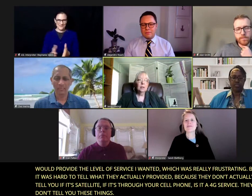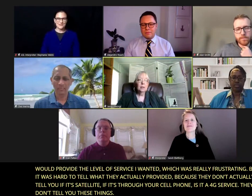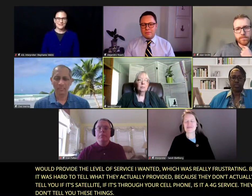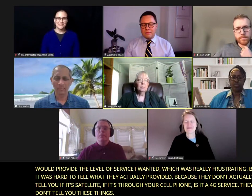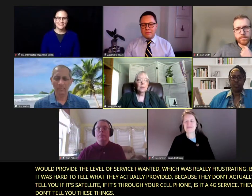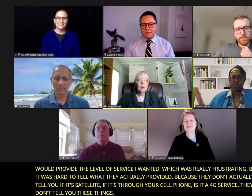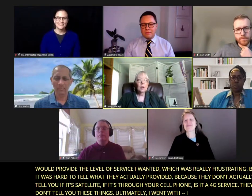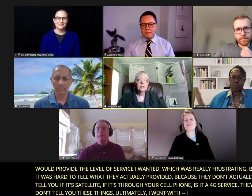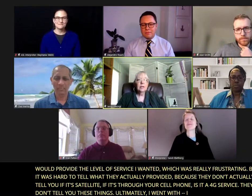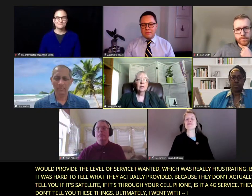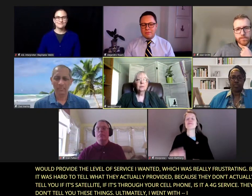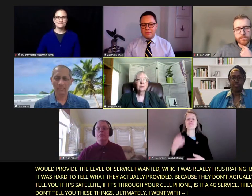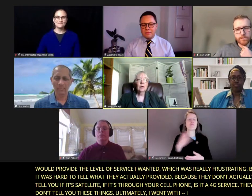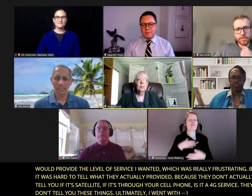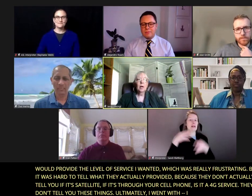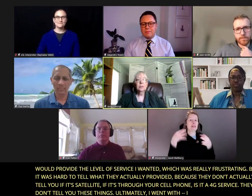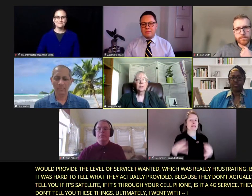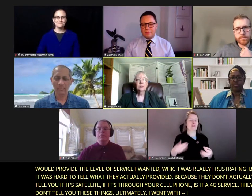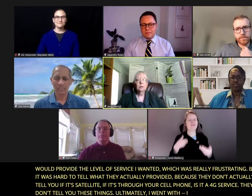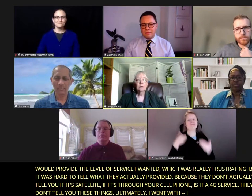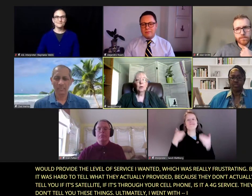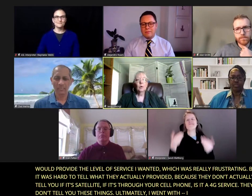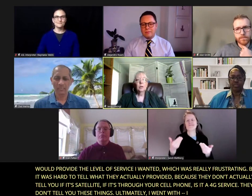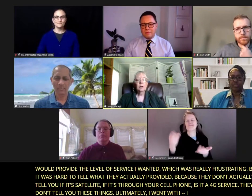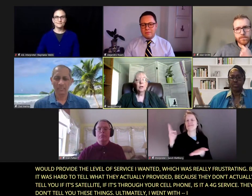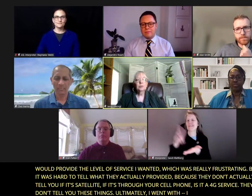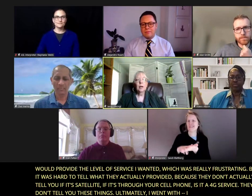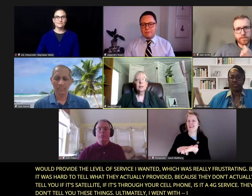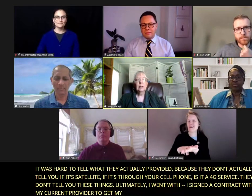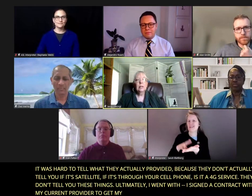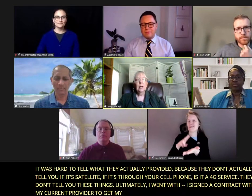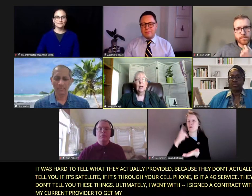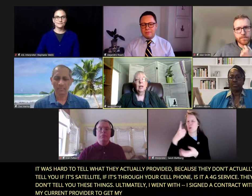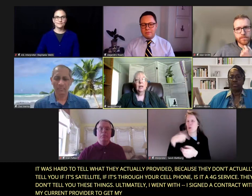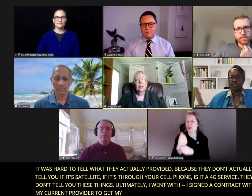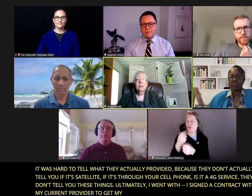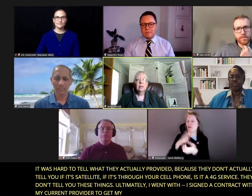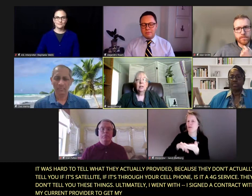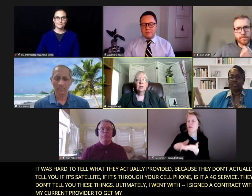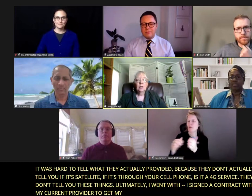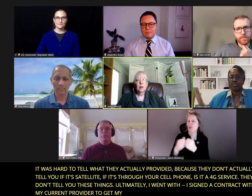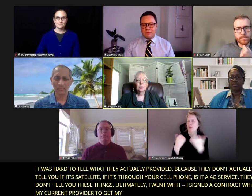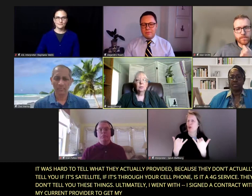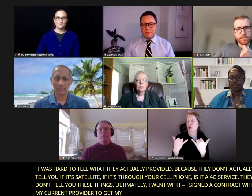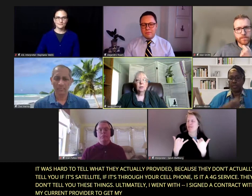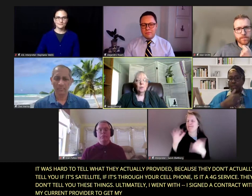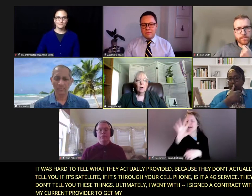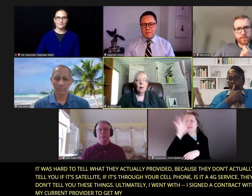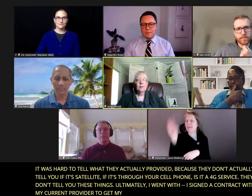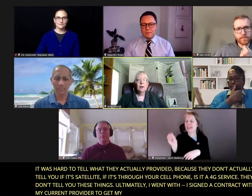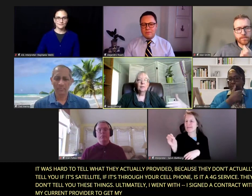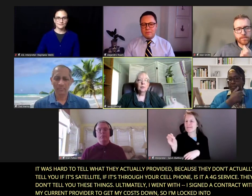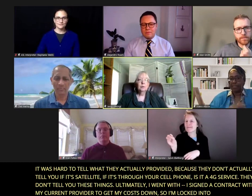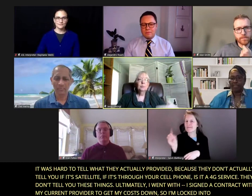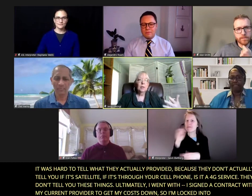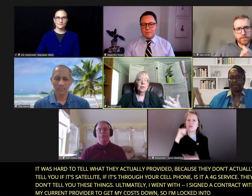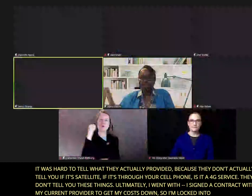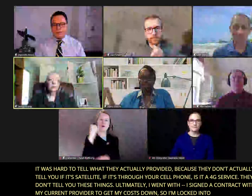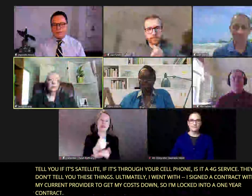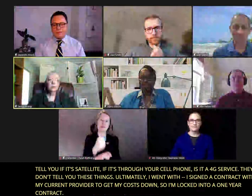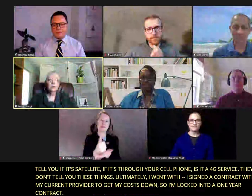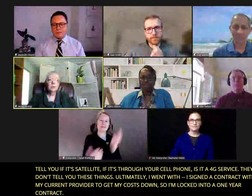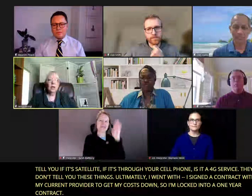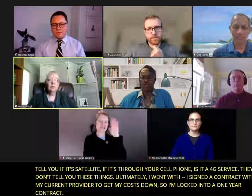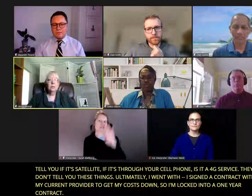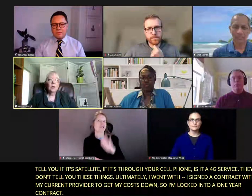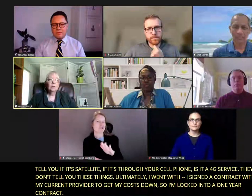get my costs down. So I'm locked into a 1-year contract. And I did ultimately qualify for the new benefit,